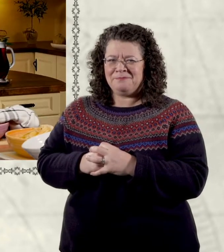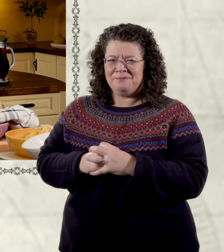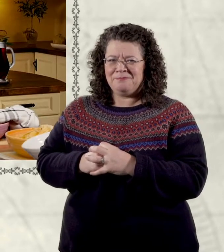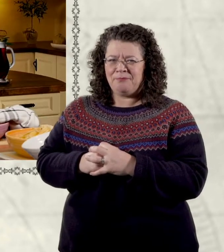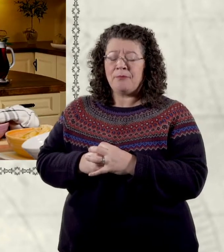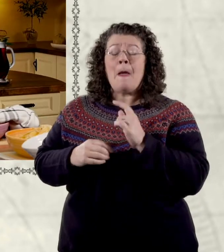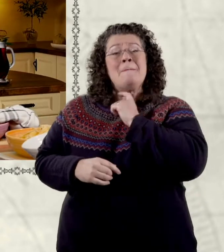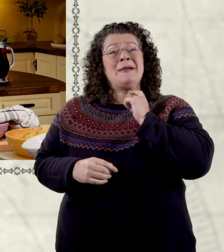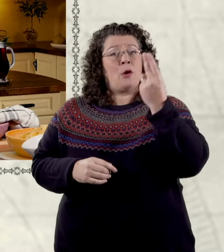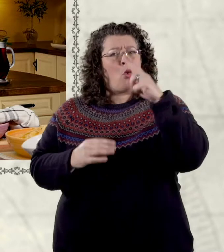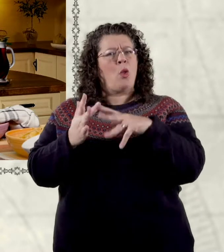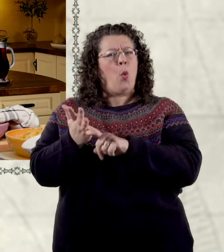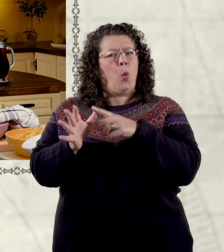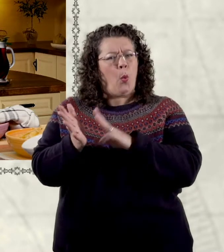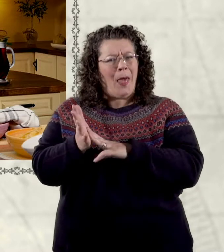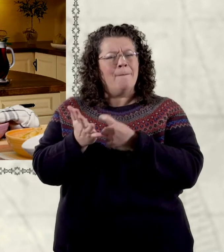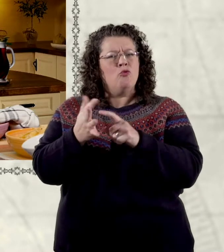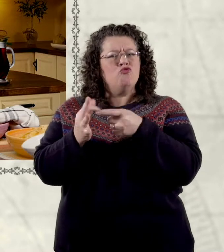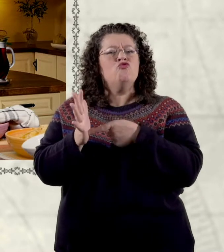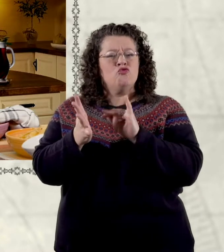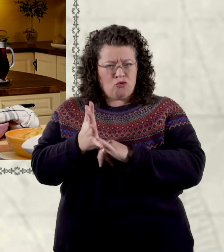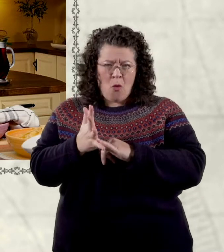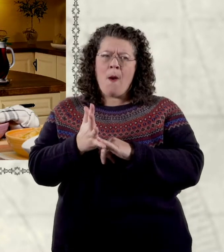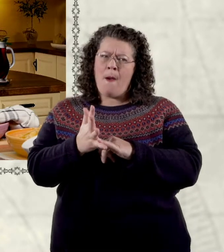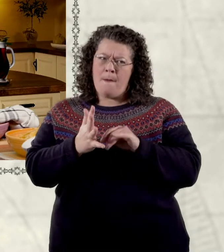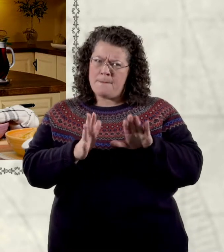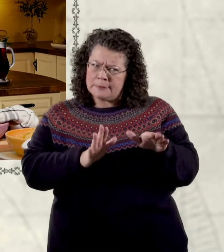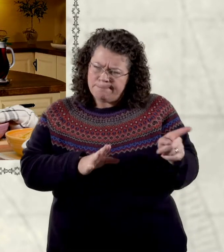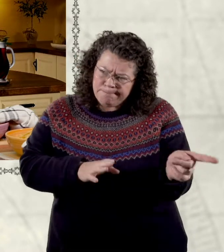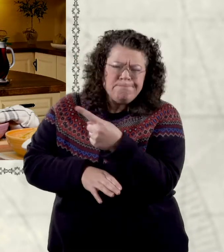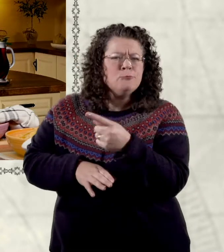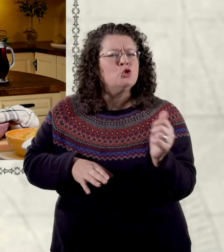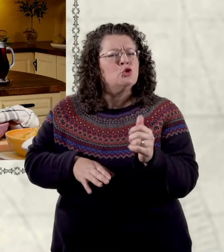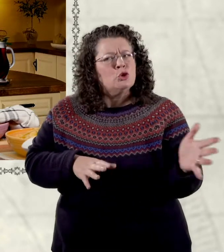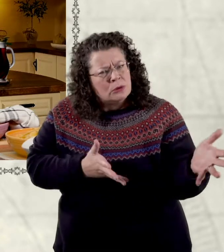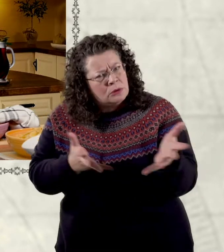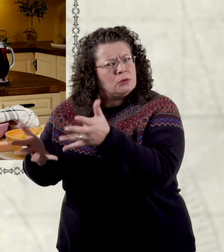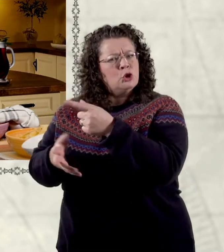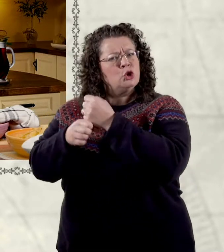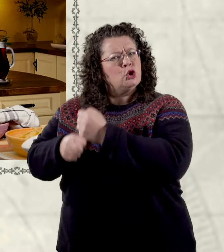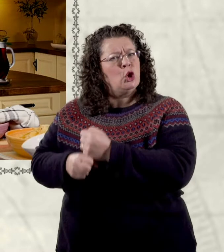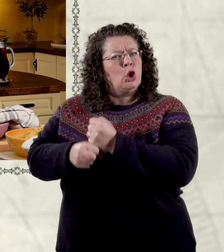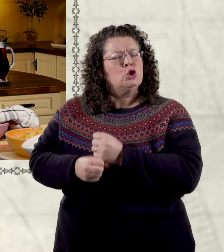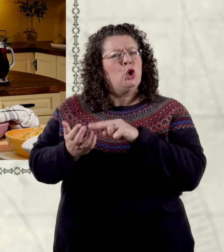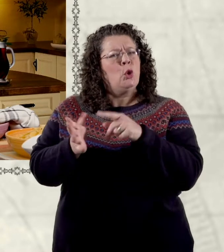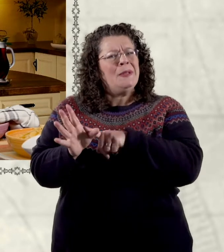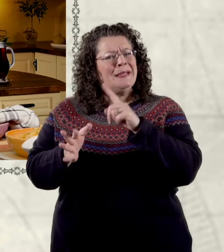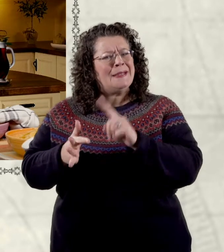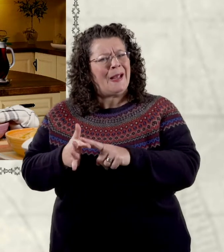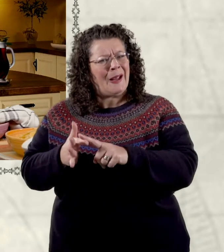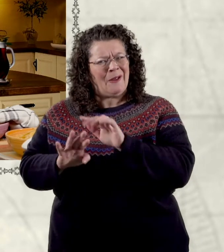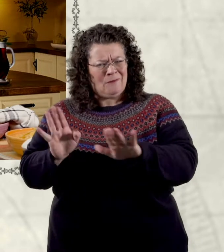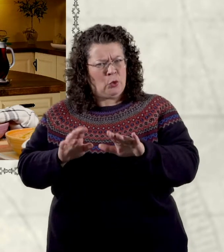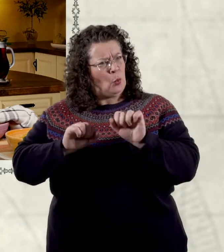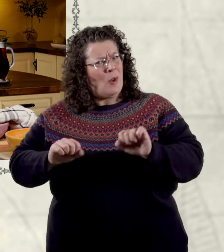A minister called William Roberts even used to encourage people to go to church on New Year's Eve instead of